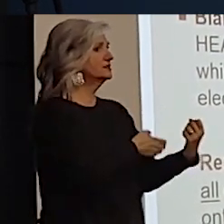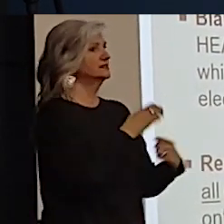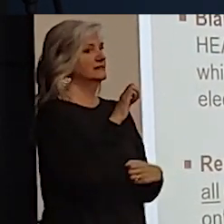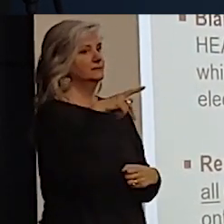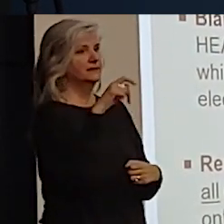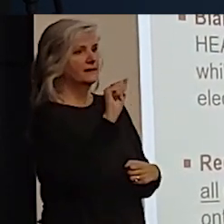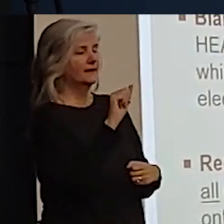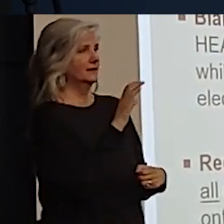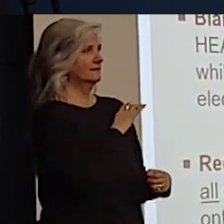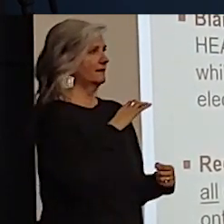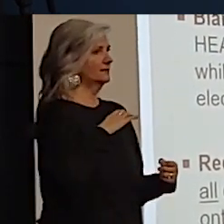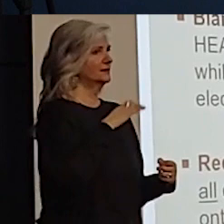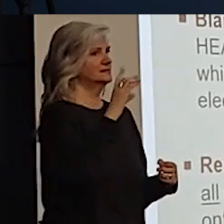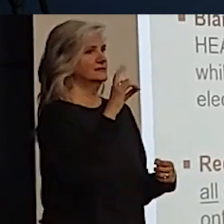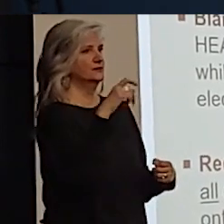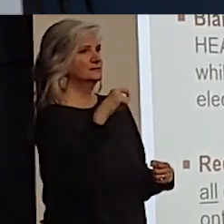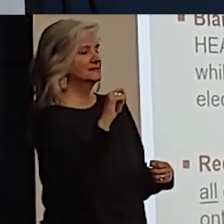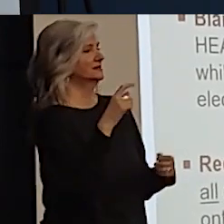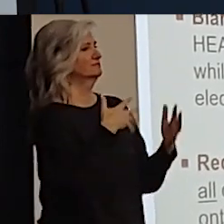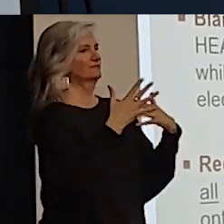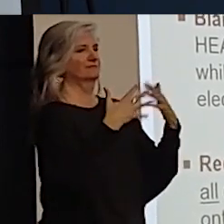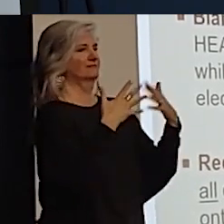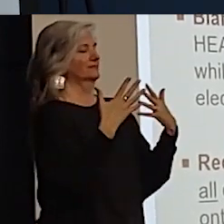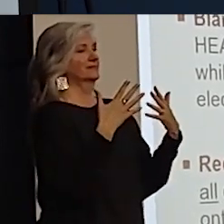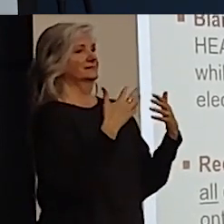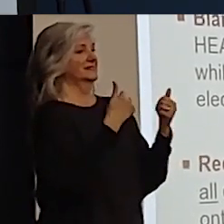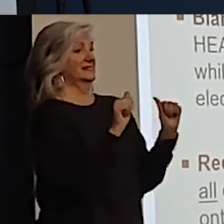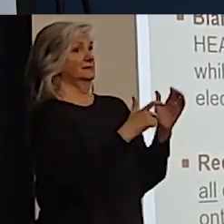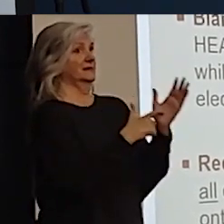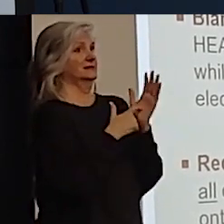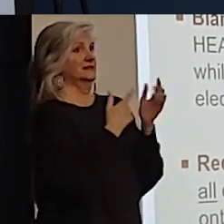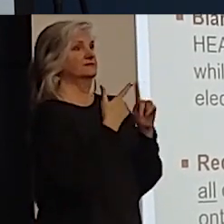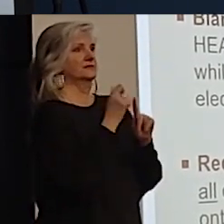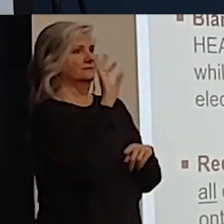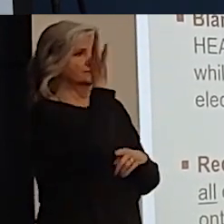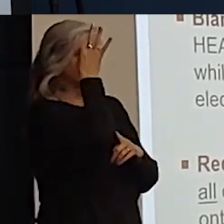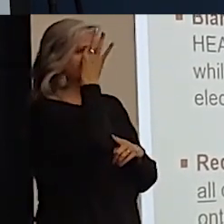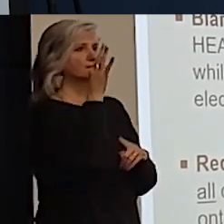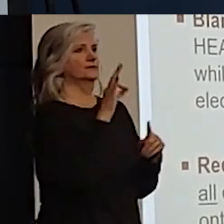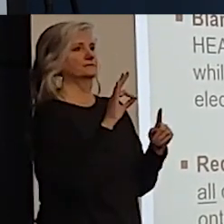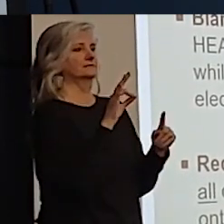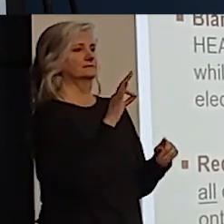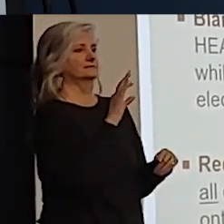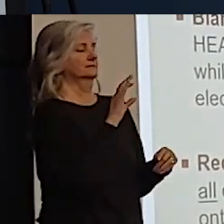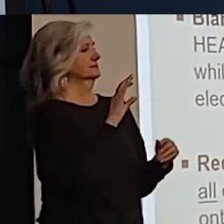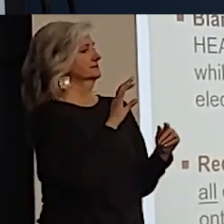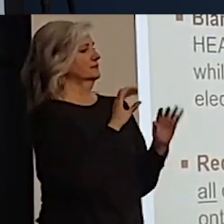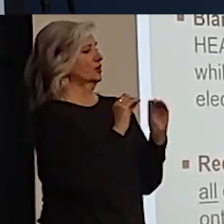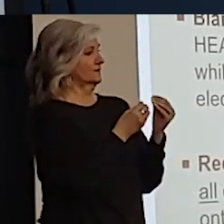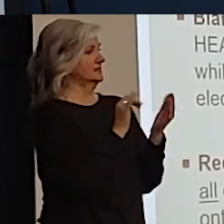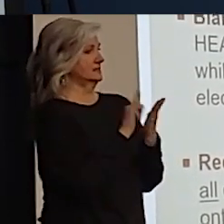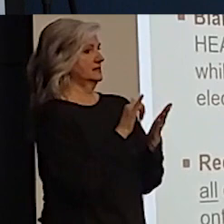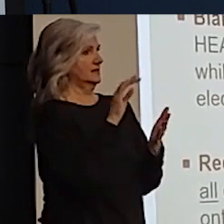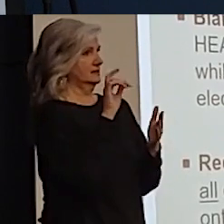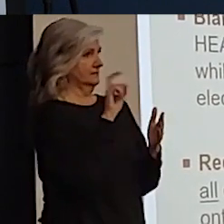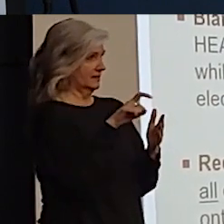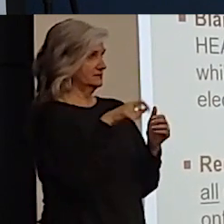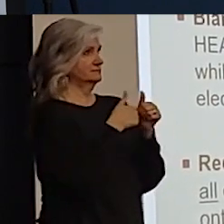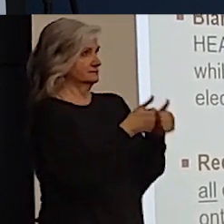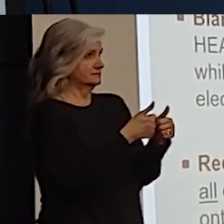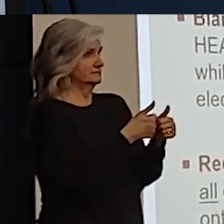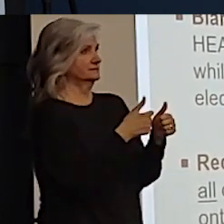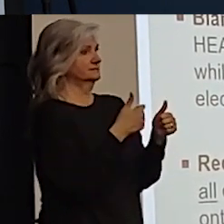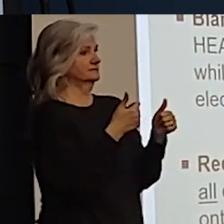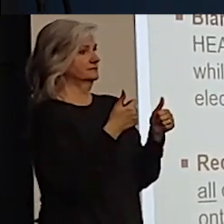Congress, DOT, whatever the case may be, any mandate from a federal office that comes down that utilities have to comply with, guess